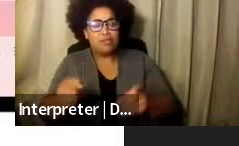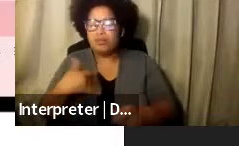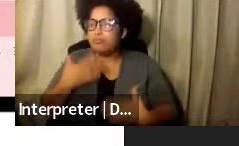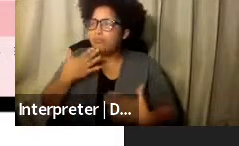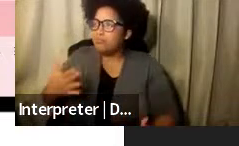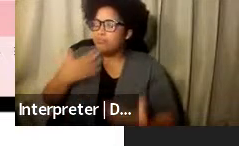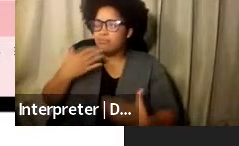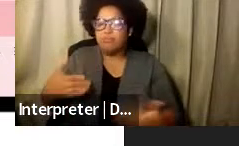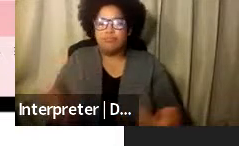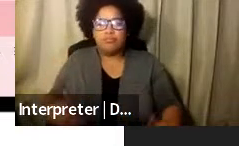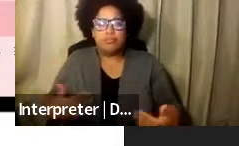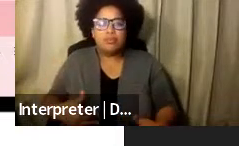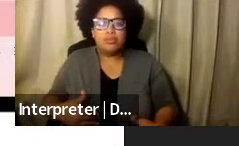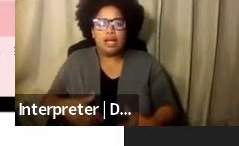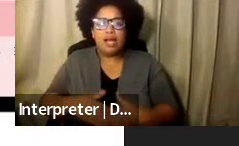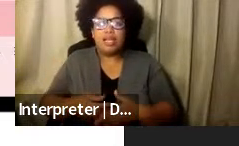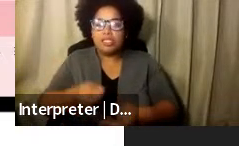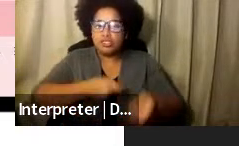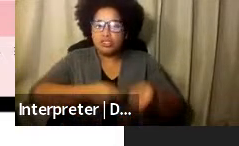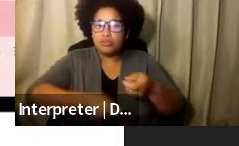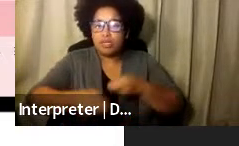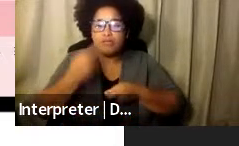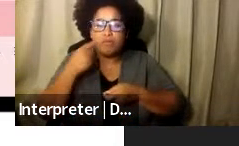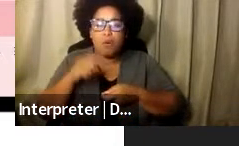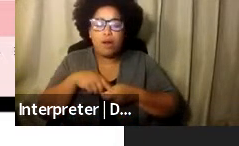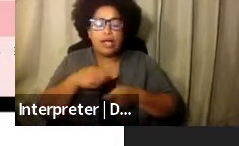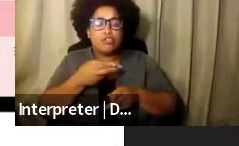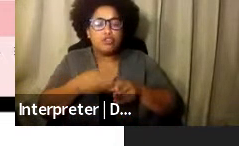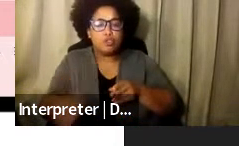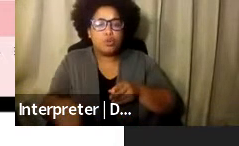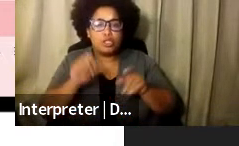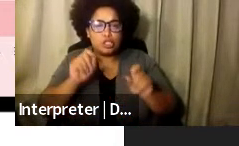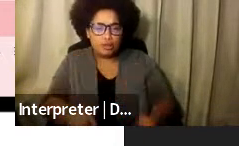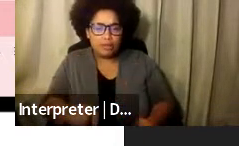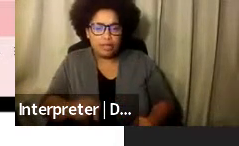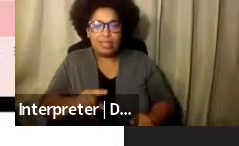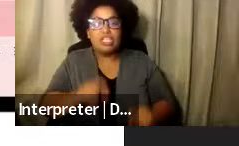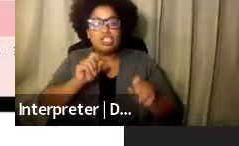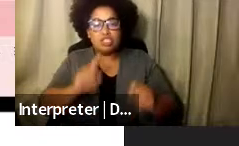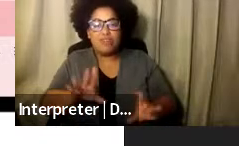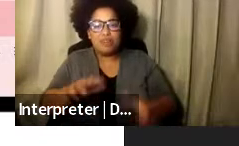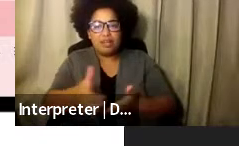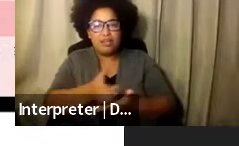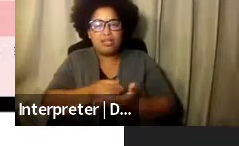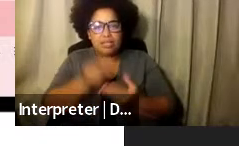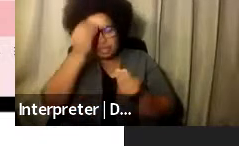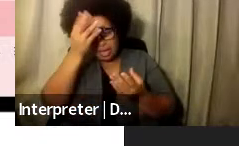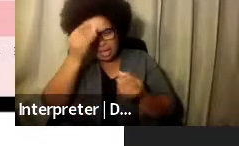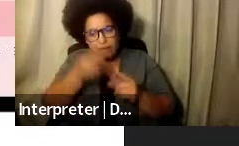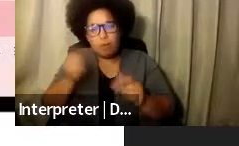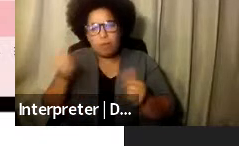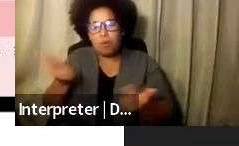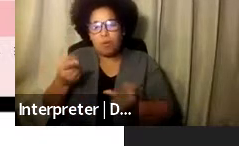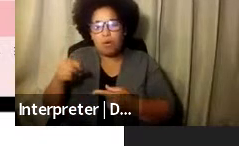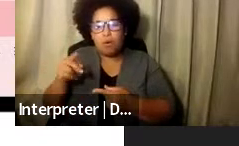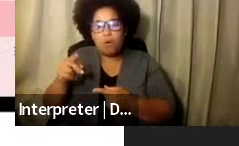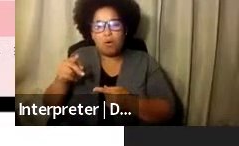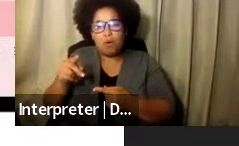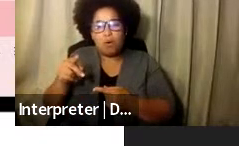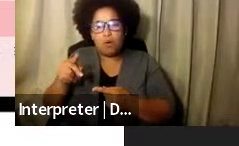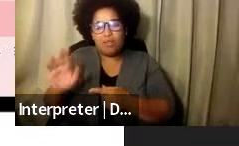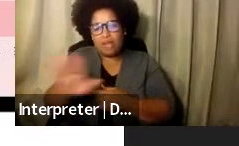exchange for a quick survey. This survey, created by us, provided data based on everyone's own